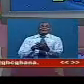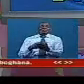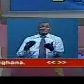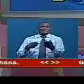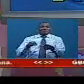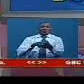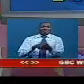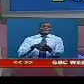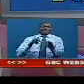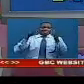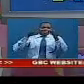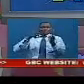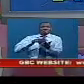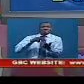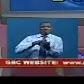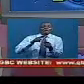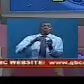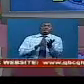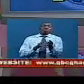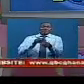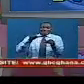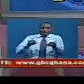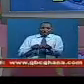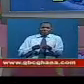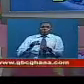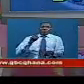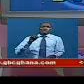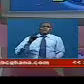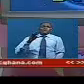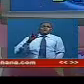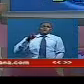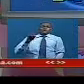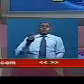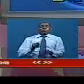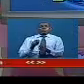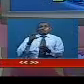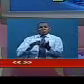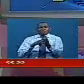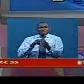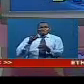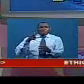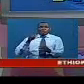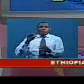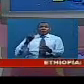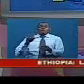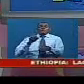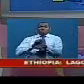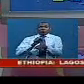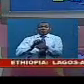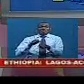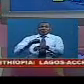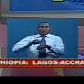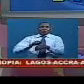service centers are at the Presbyterian Senior High School area and Ogbojo Junction. This brings to 167 the number of Goil